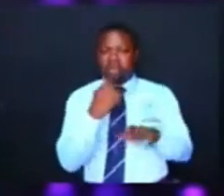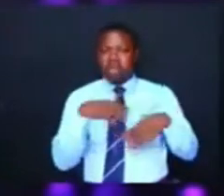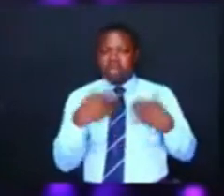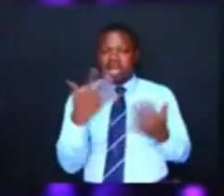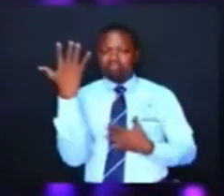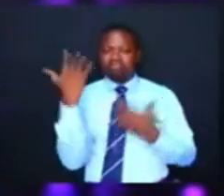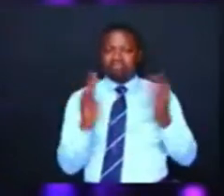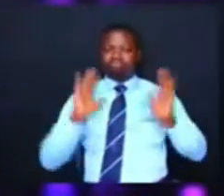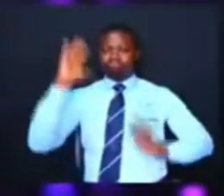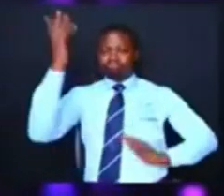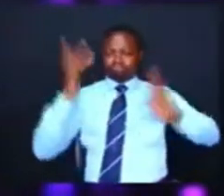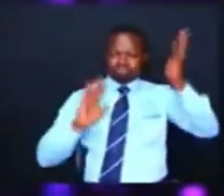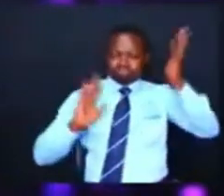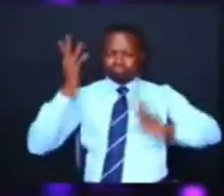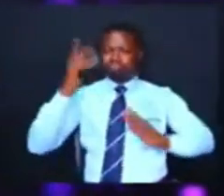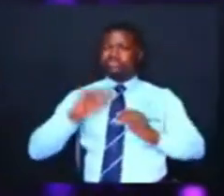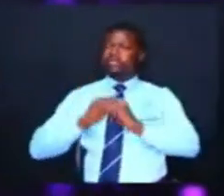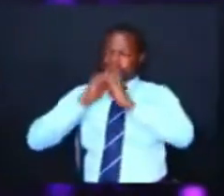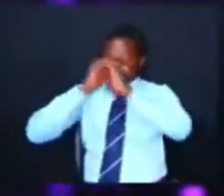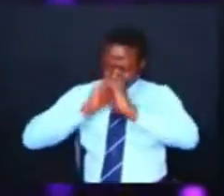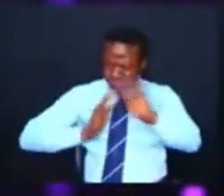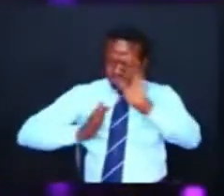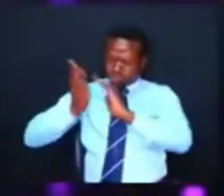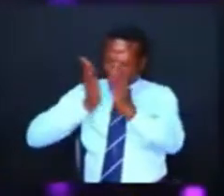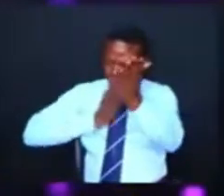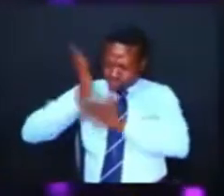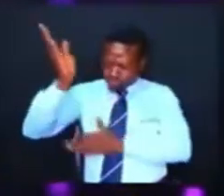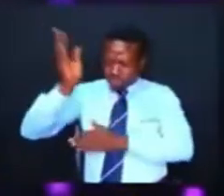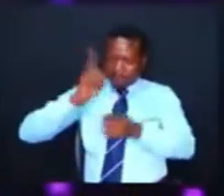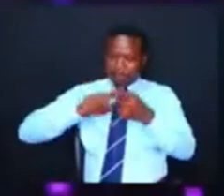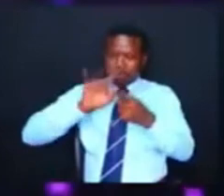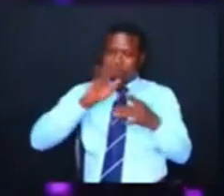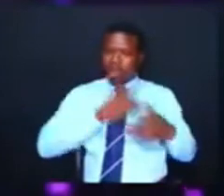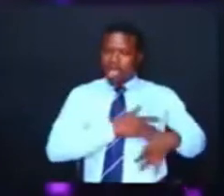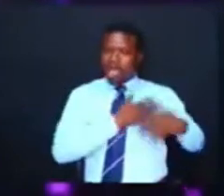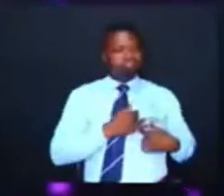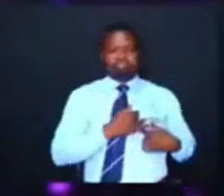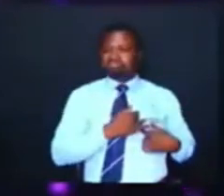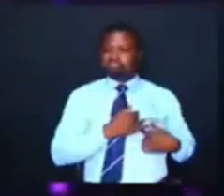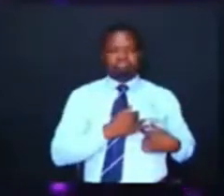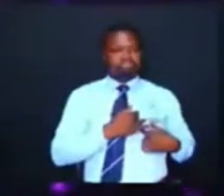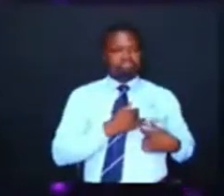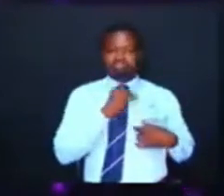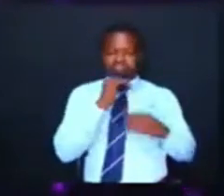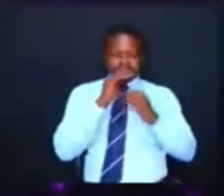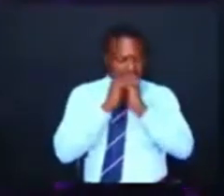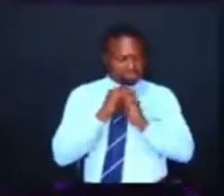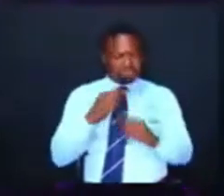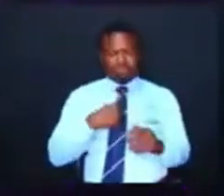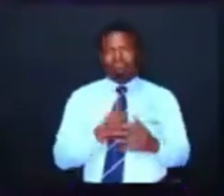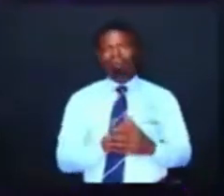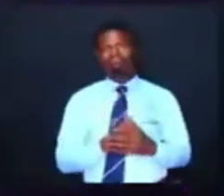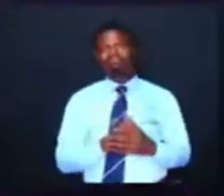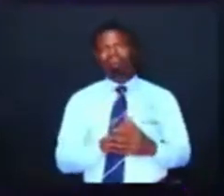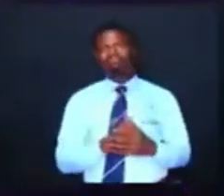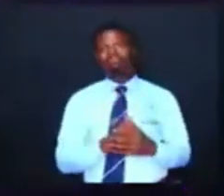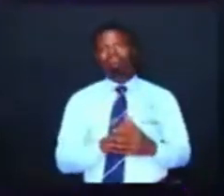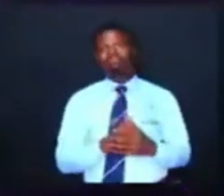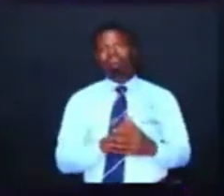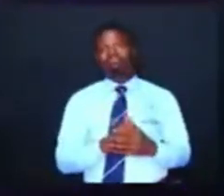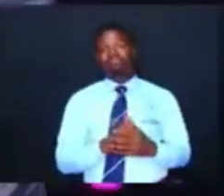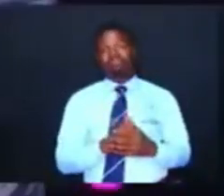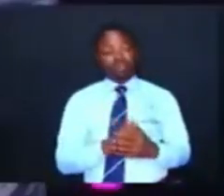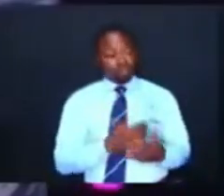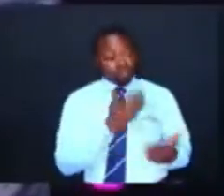A good man is a man with a good heart. An evil person is a fellow with an evil heart. Full